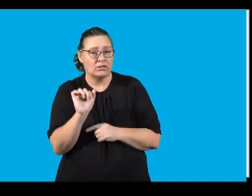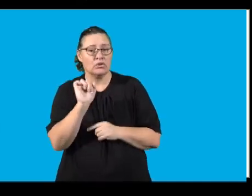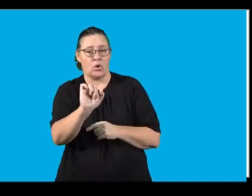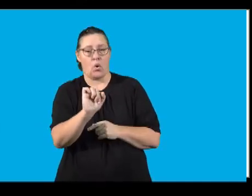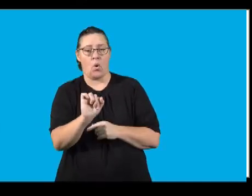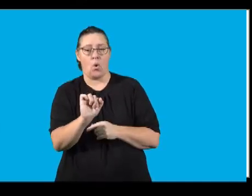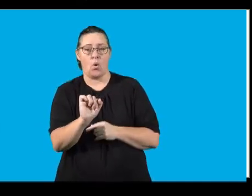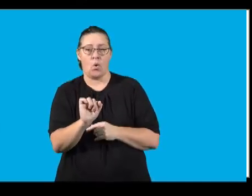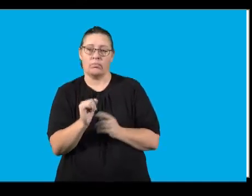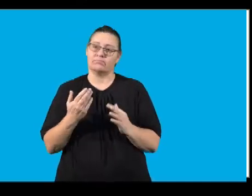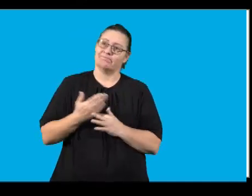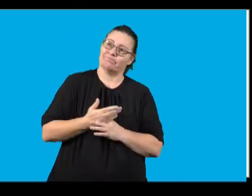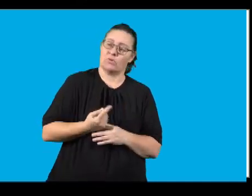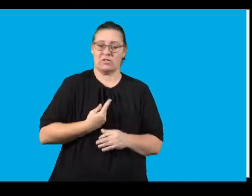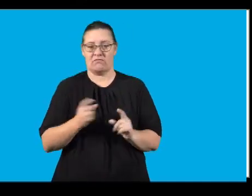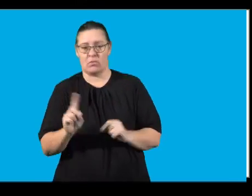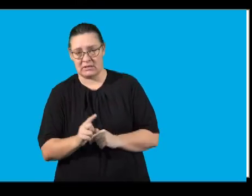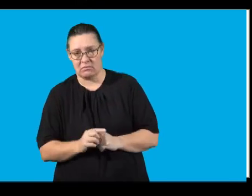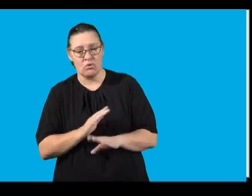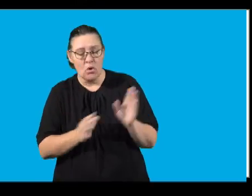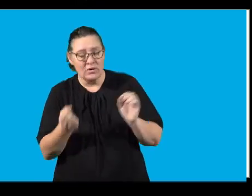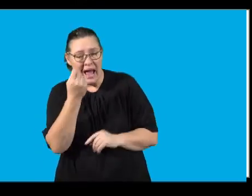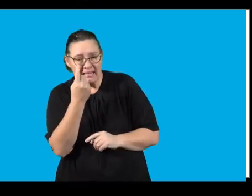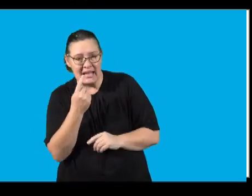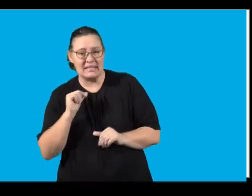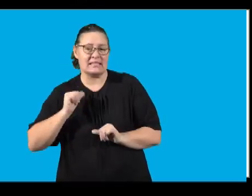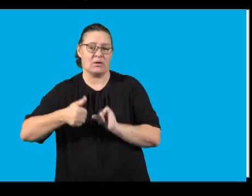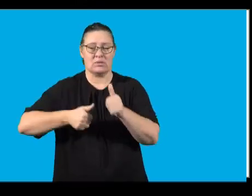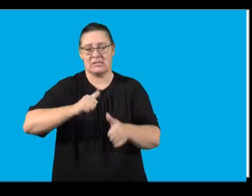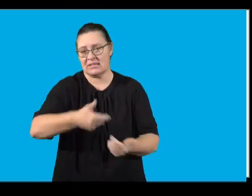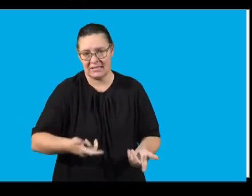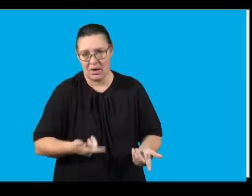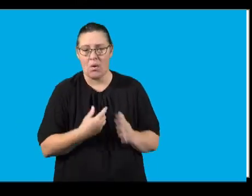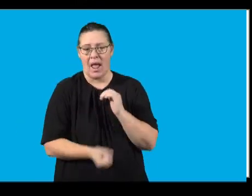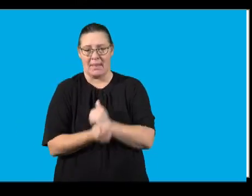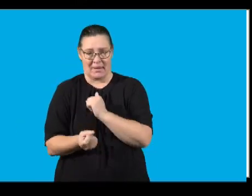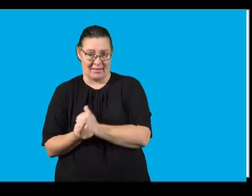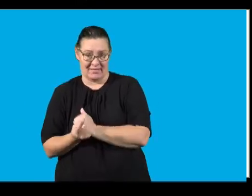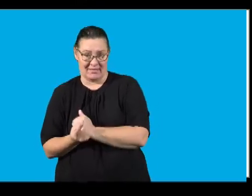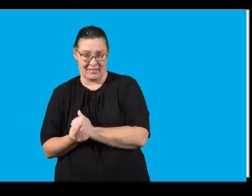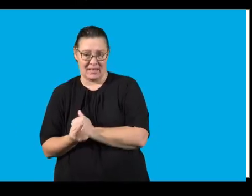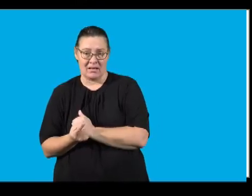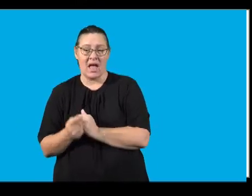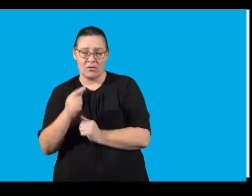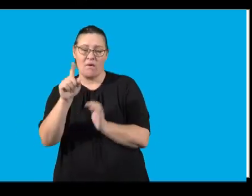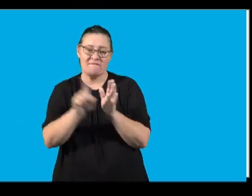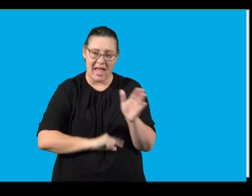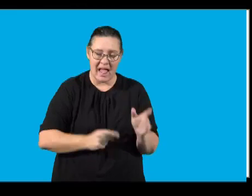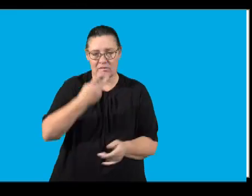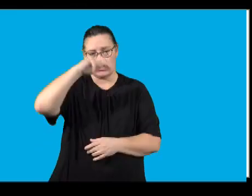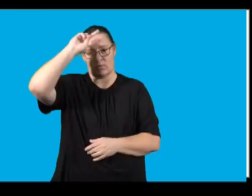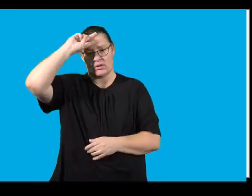lit text, what are you letting yourself into? Then you don't understand the sequence of the events as they unfold,